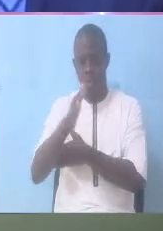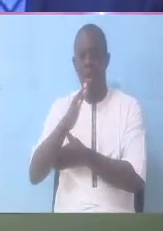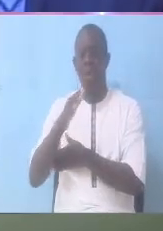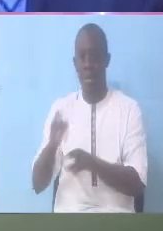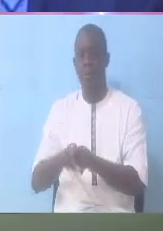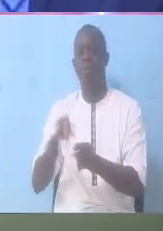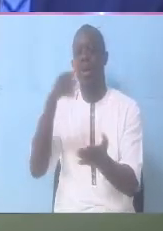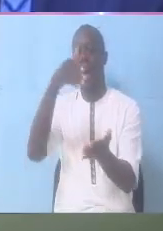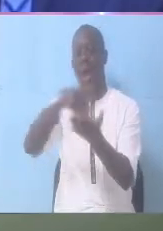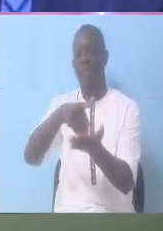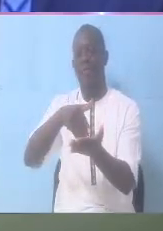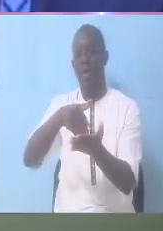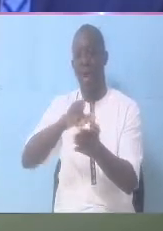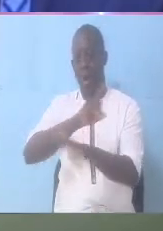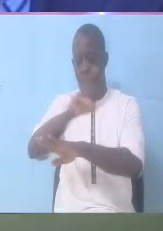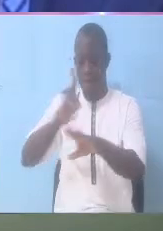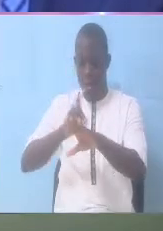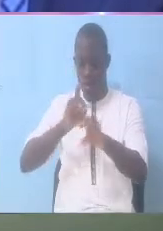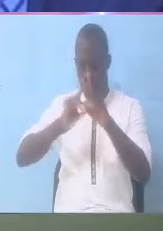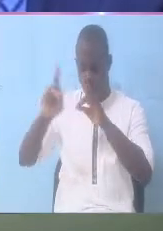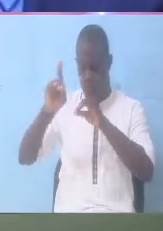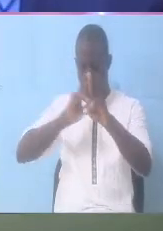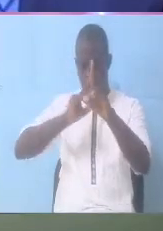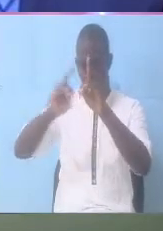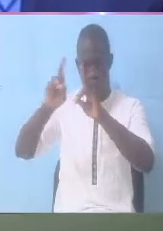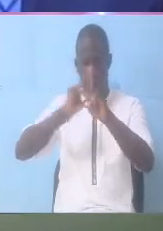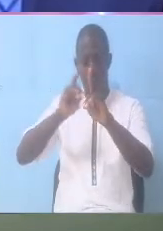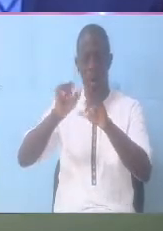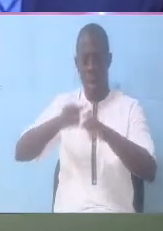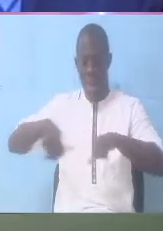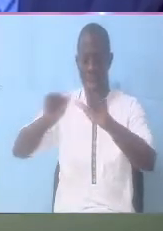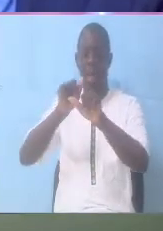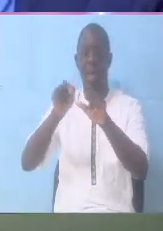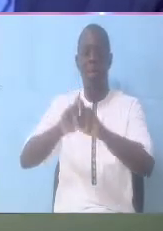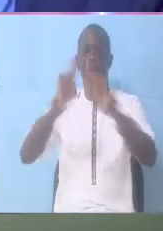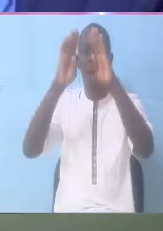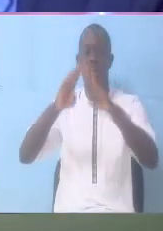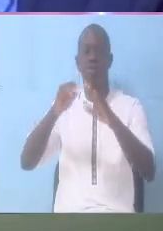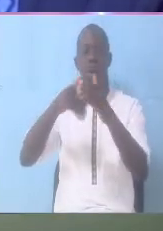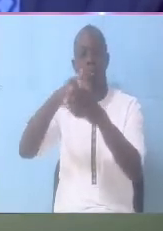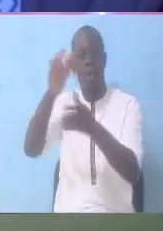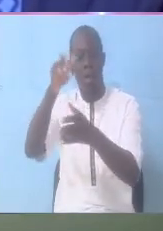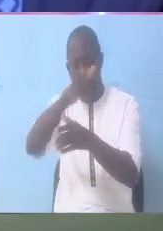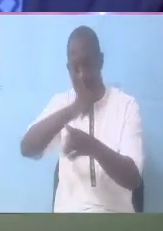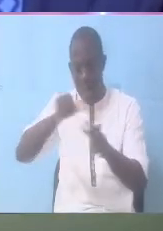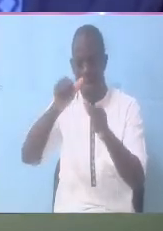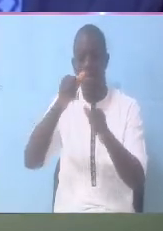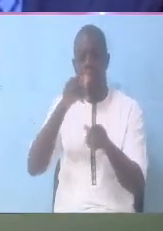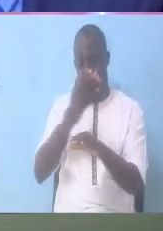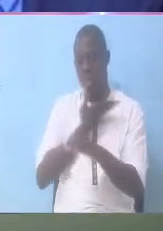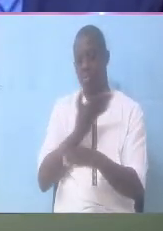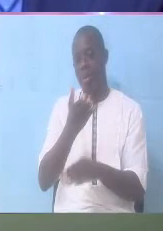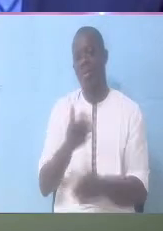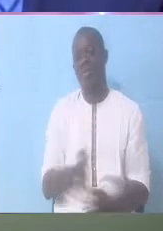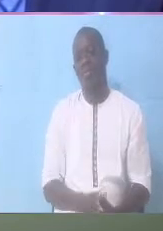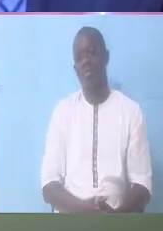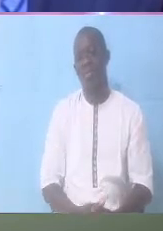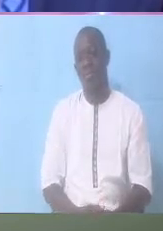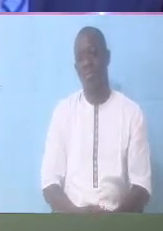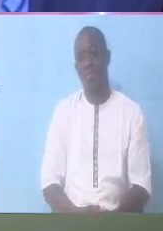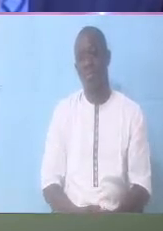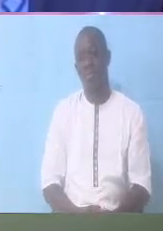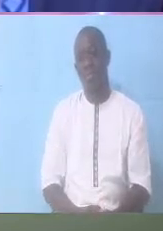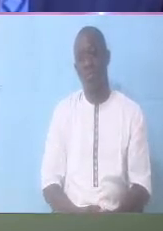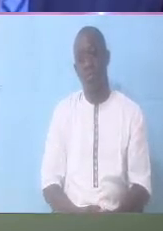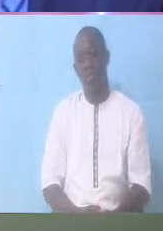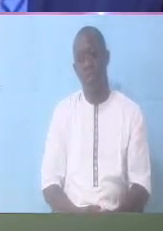it. Nkoyaje dame yalonko ni fintira bumba nyinkono ibita kan karadola ilawo jenjengola